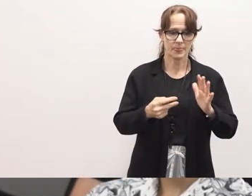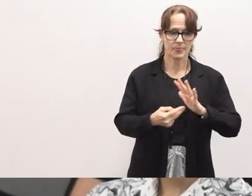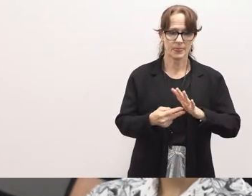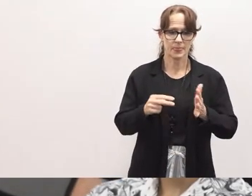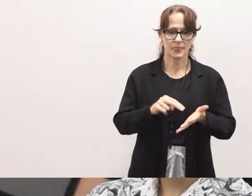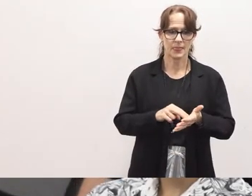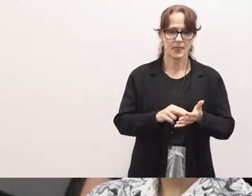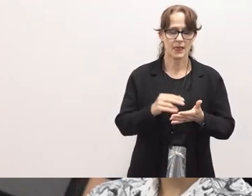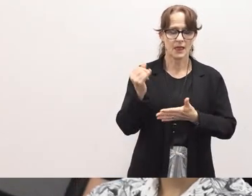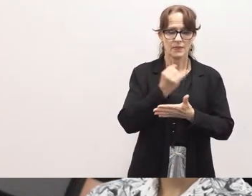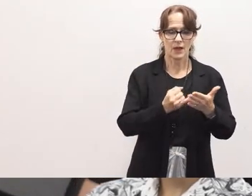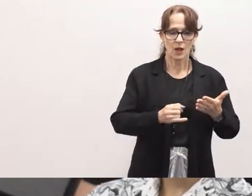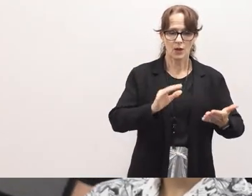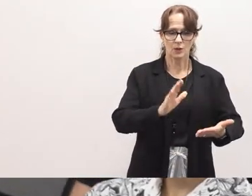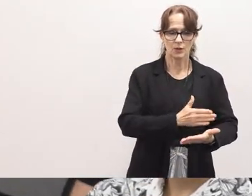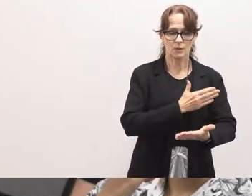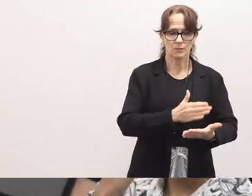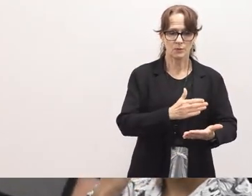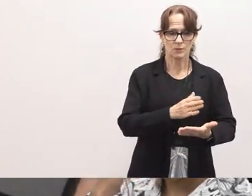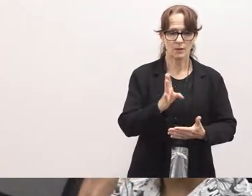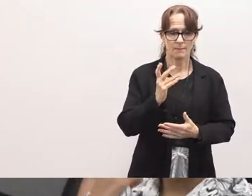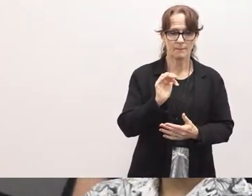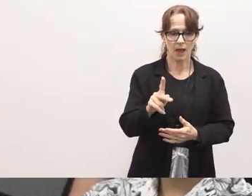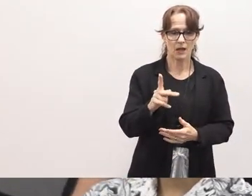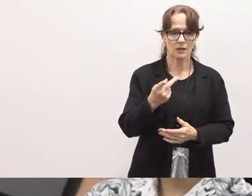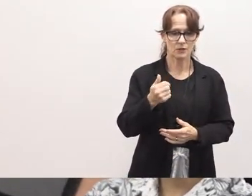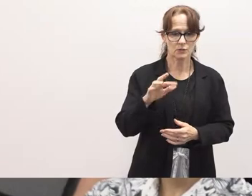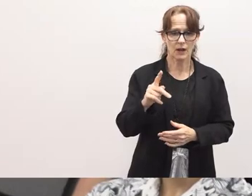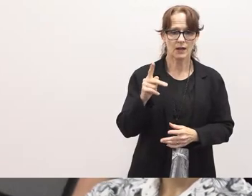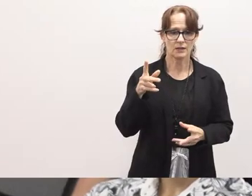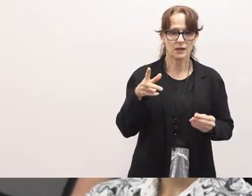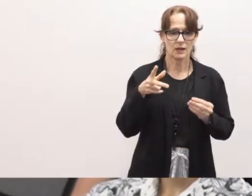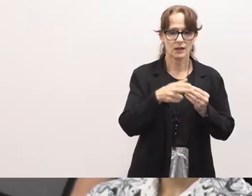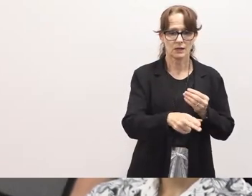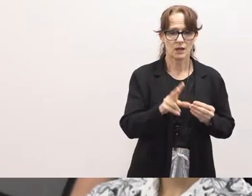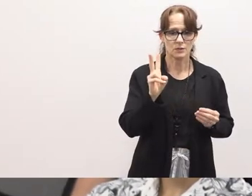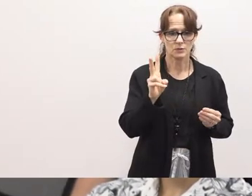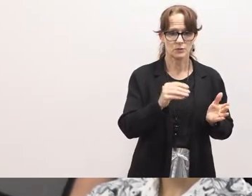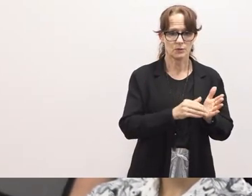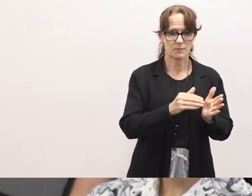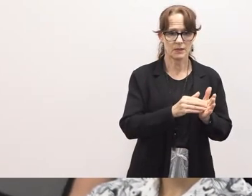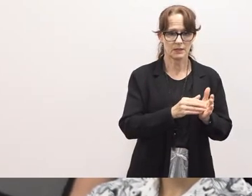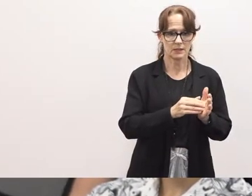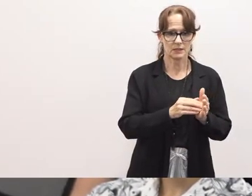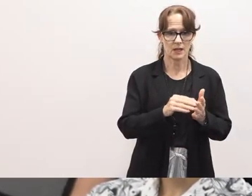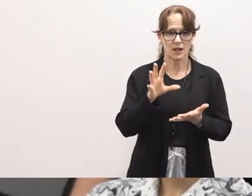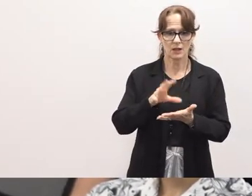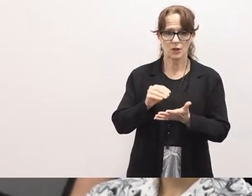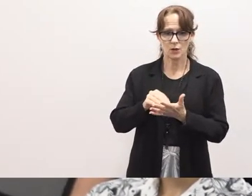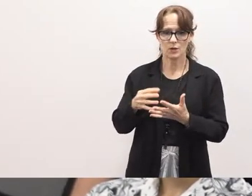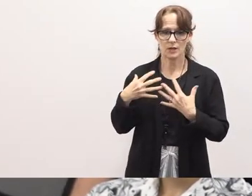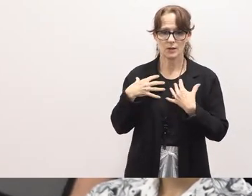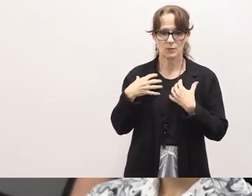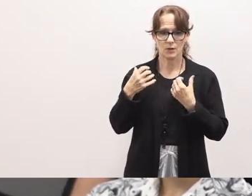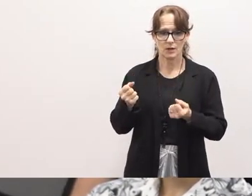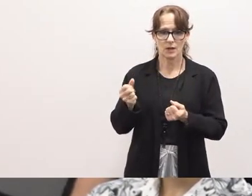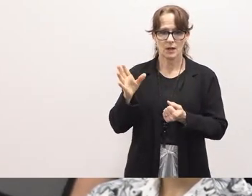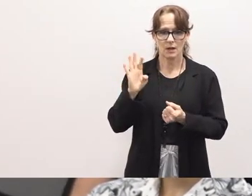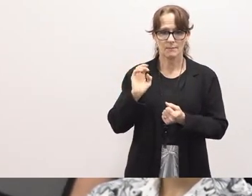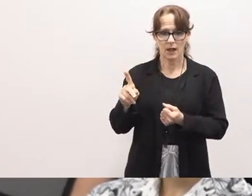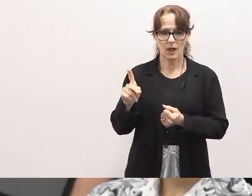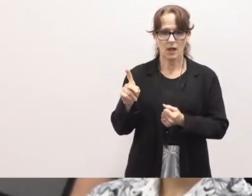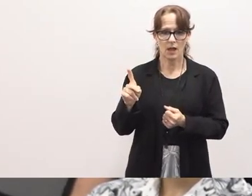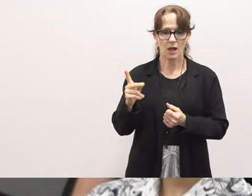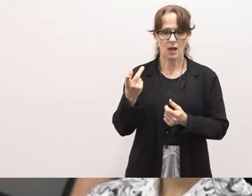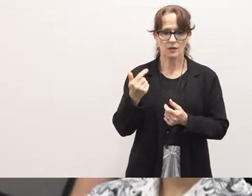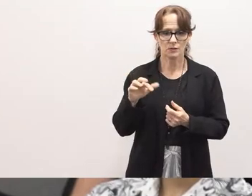the art music block grant was only cut $2 million, and the learning recovery block grant was